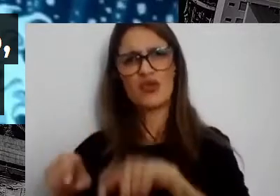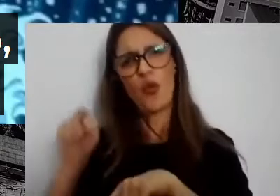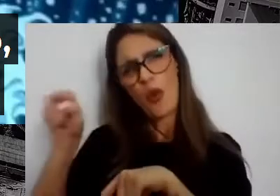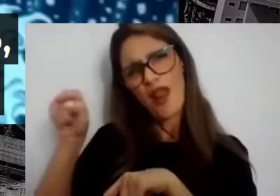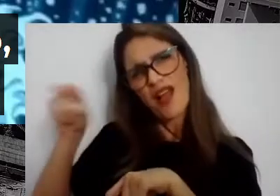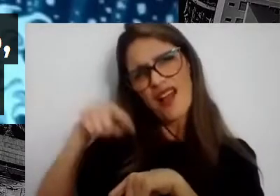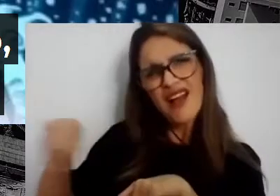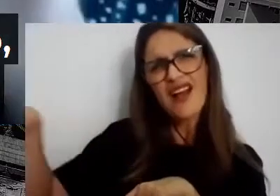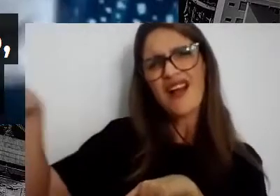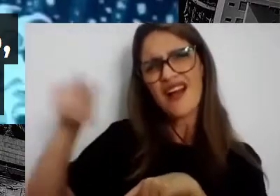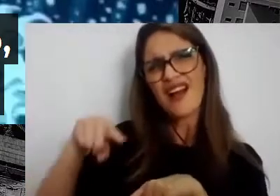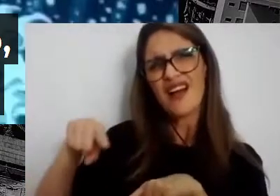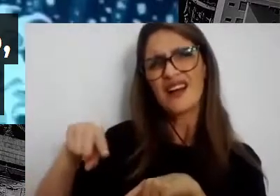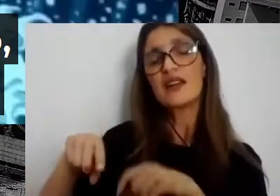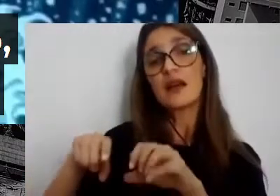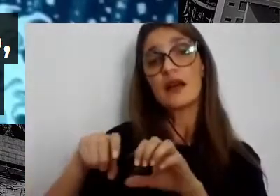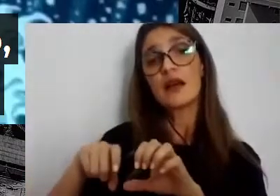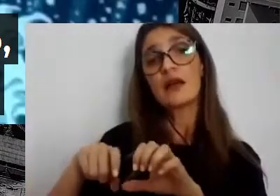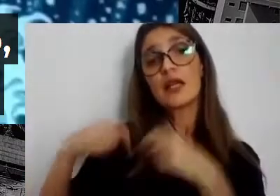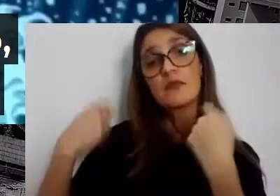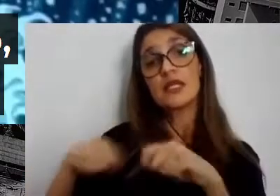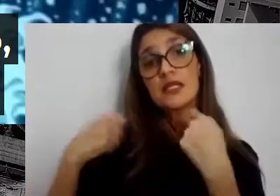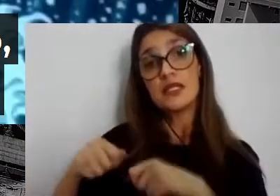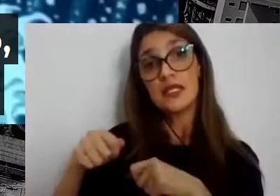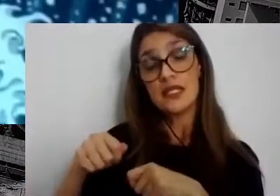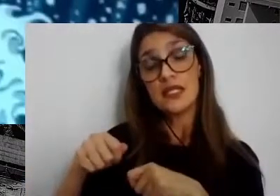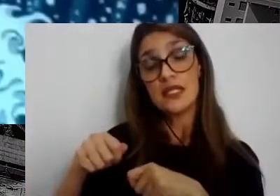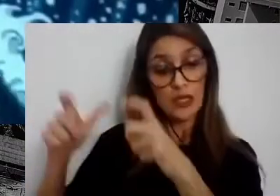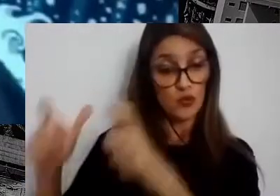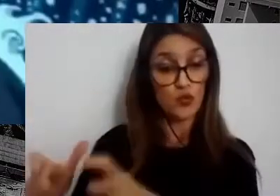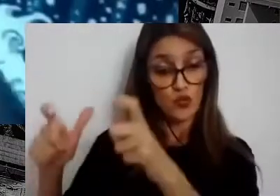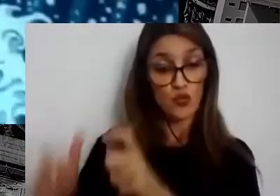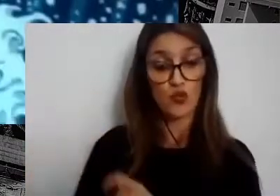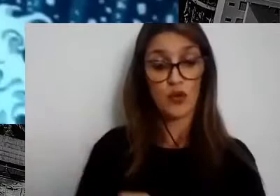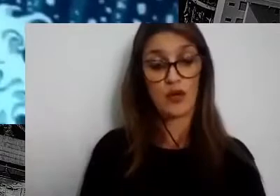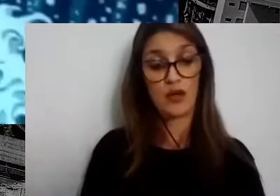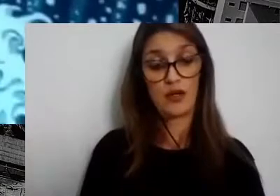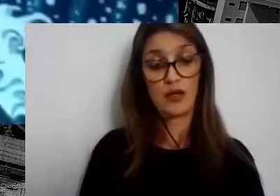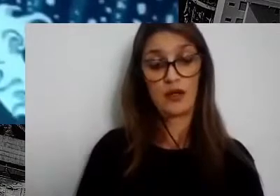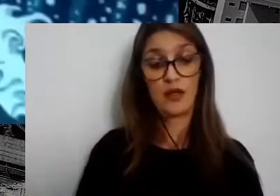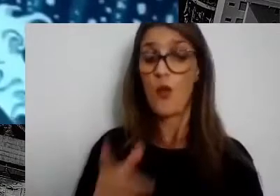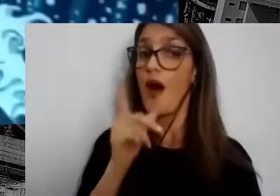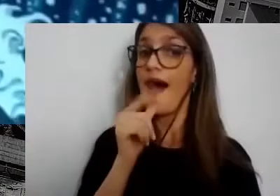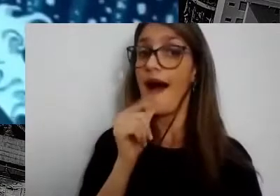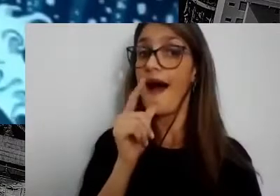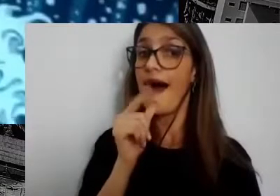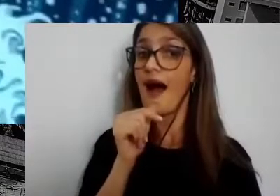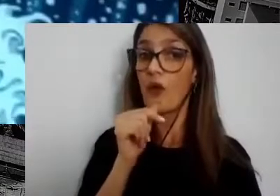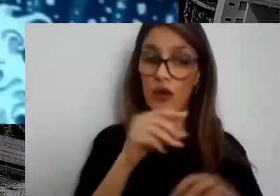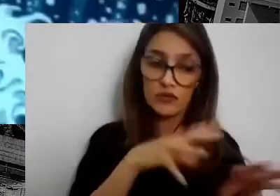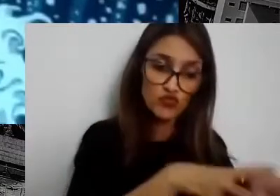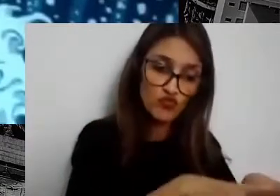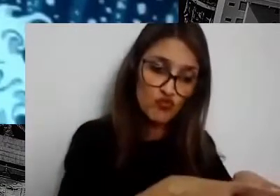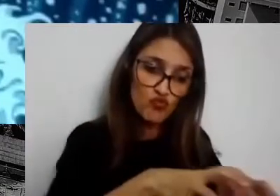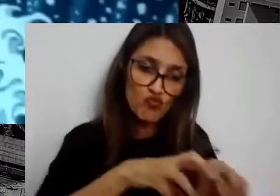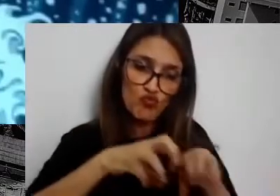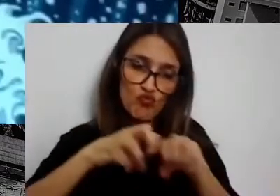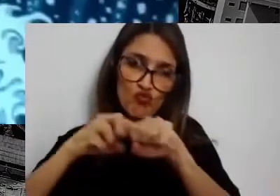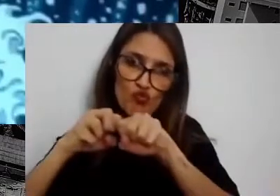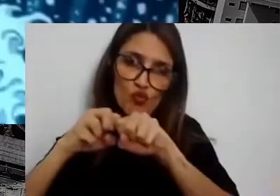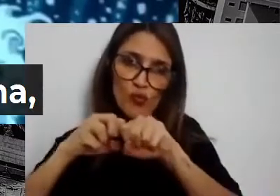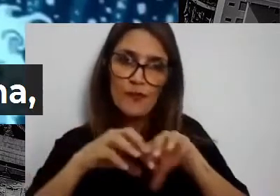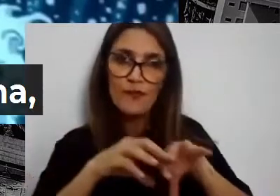wetlands. So, as you're drawing down the groundwater, those ecosystems and wetlands on the surface are potentially